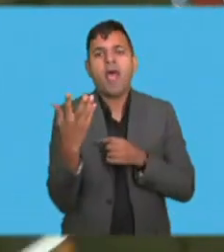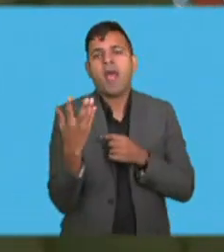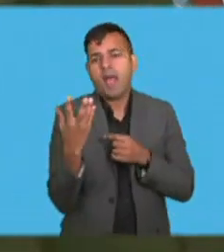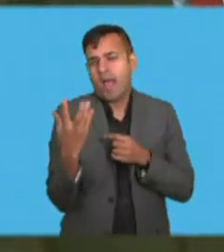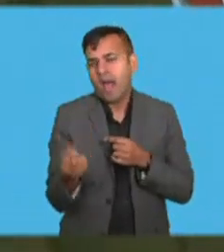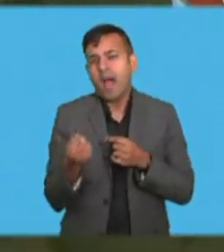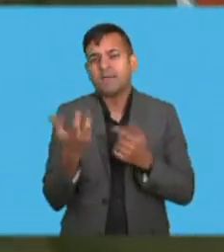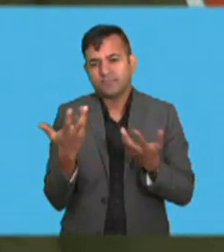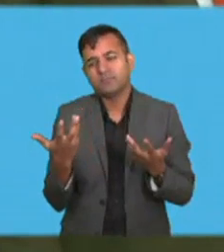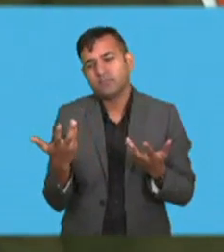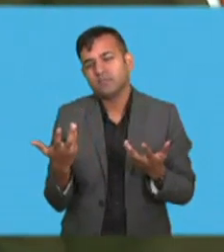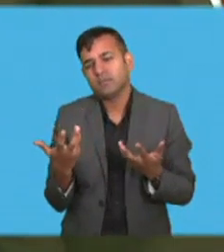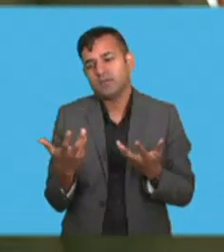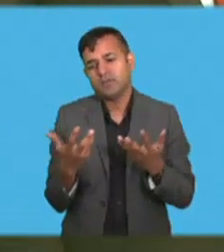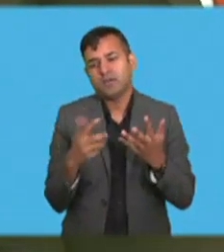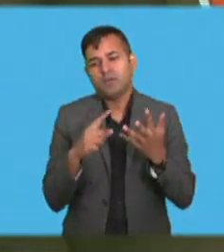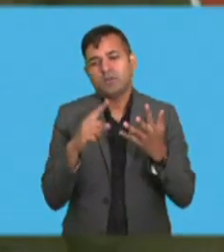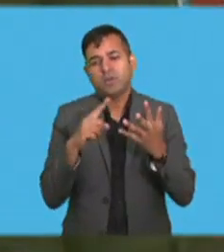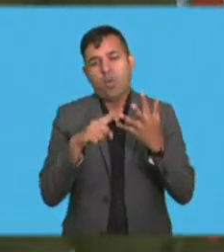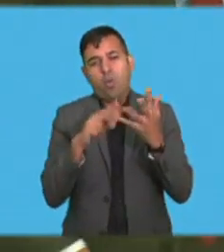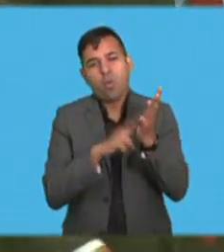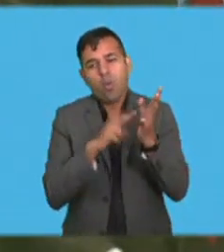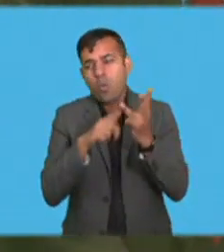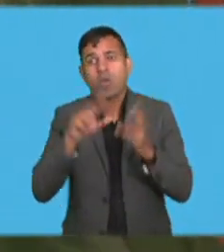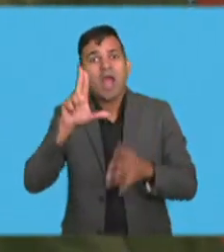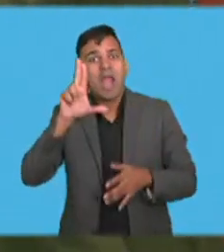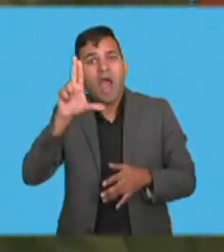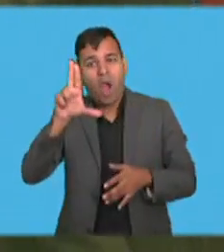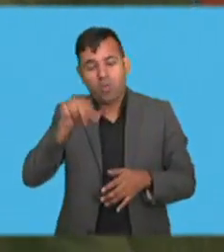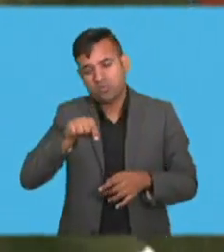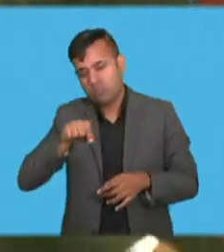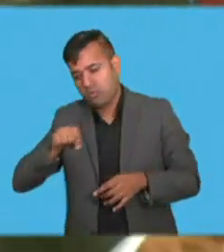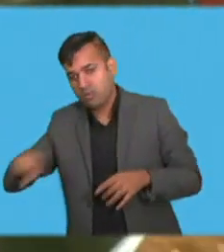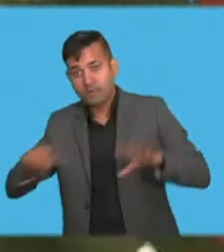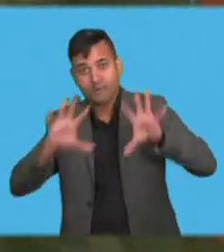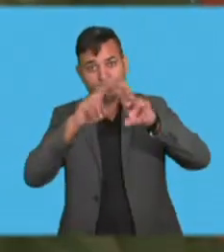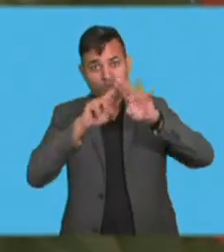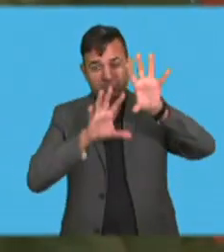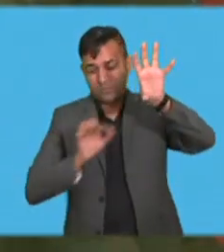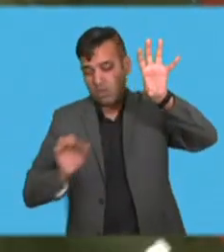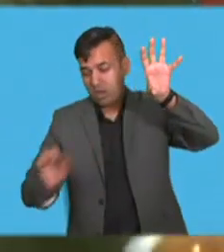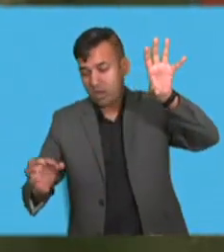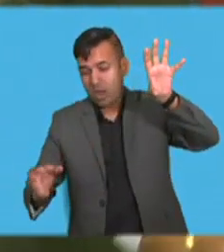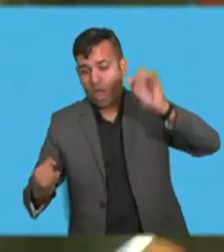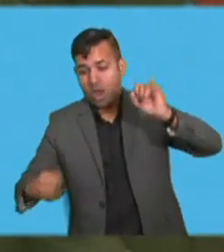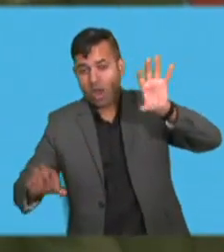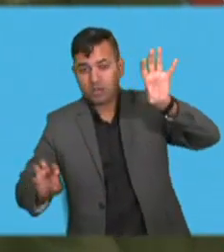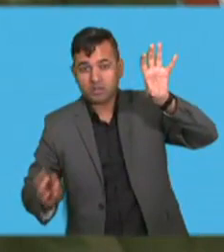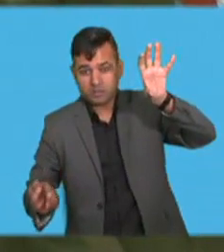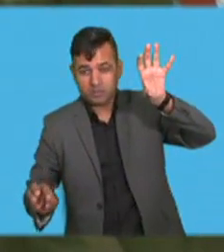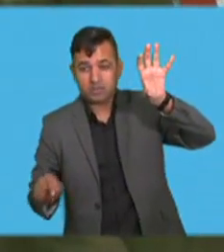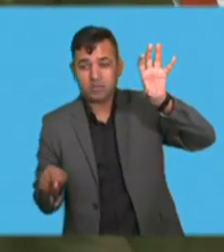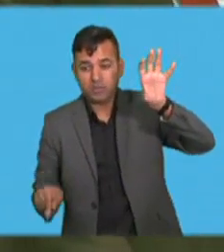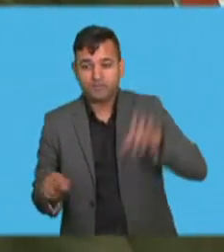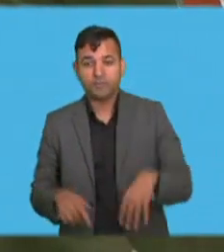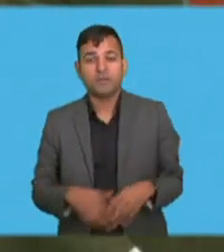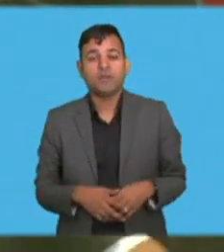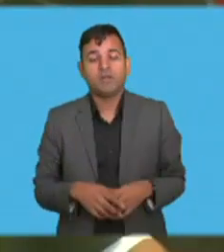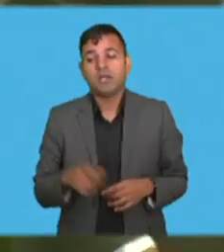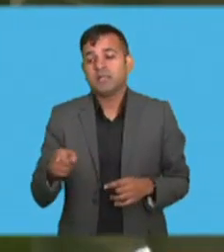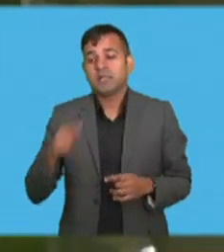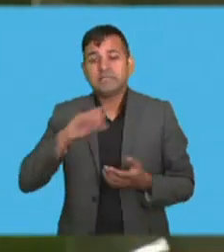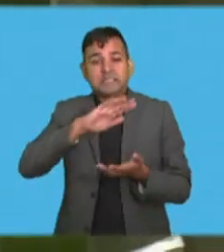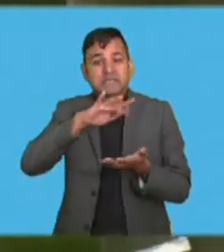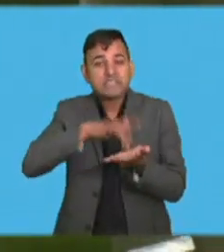Onelau, in the 4 villages we had 8. In Batoa we had 1 evacuation center, and of course Kandau as well.